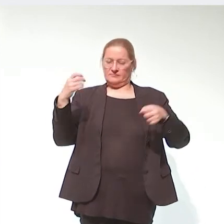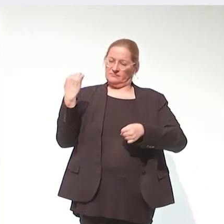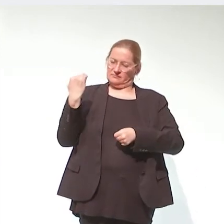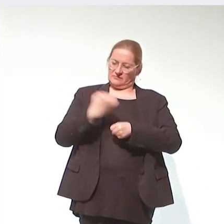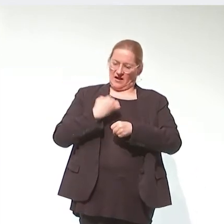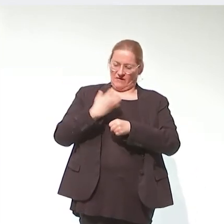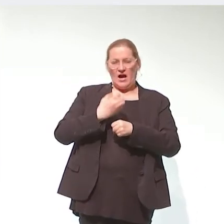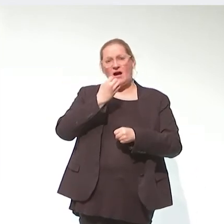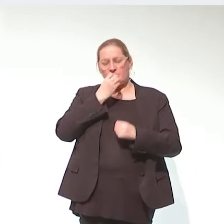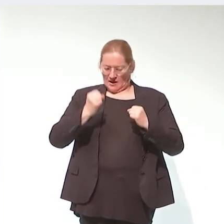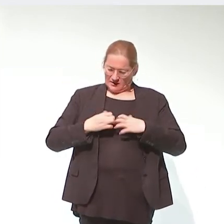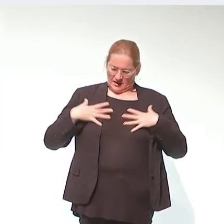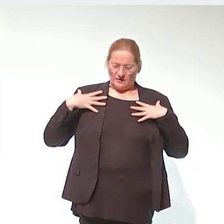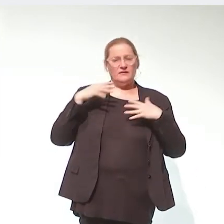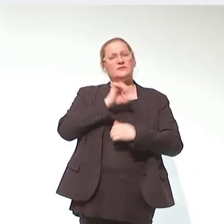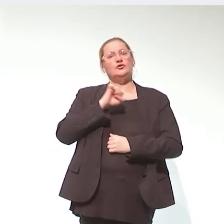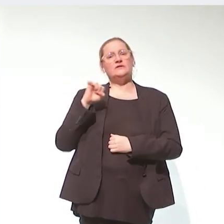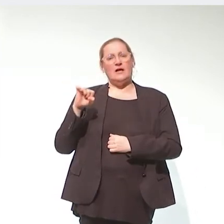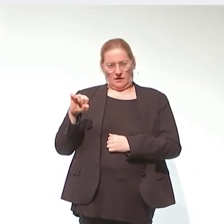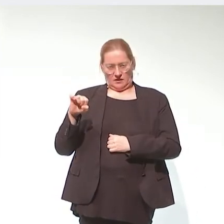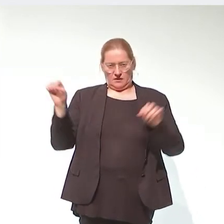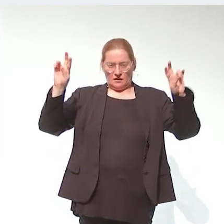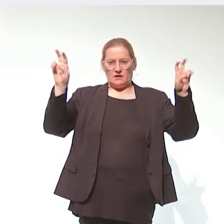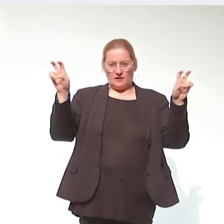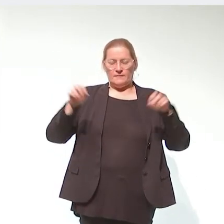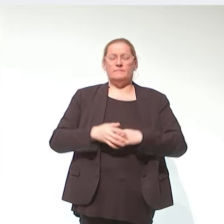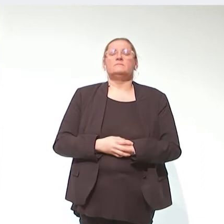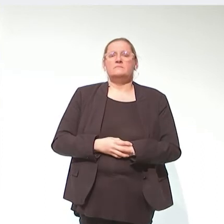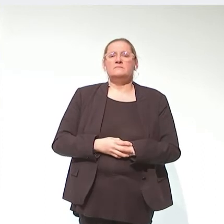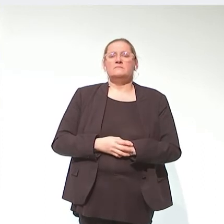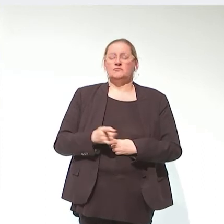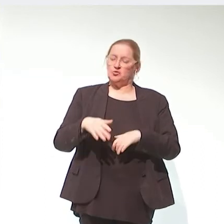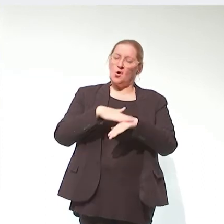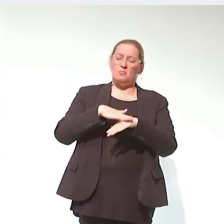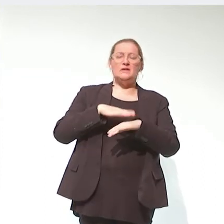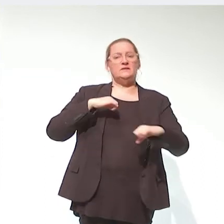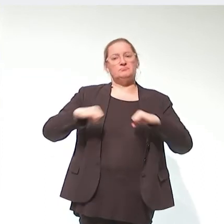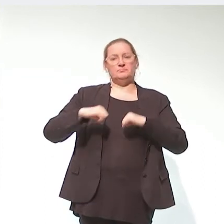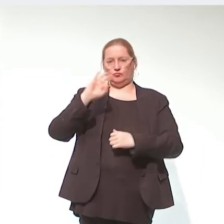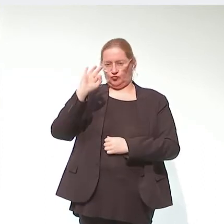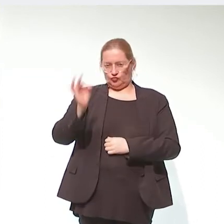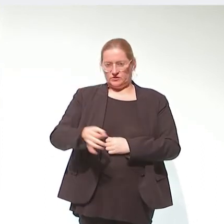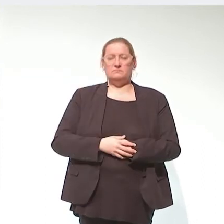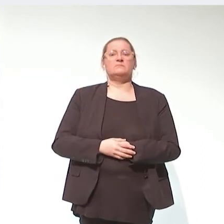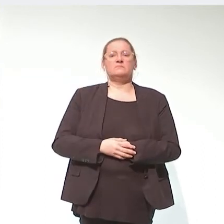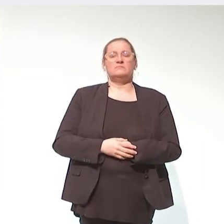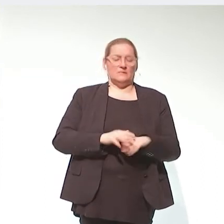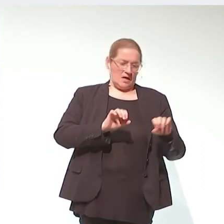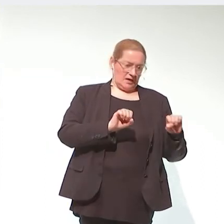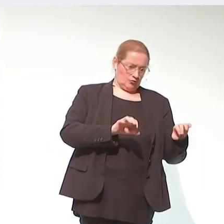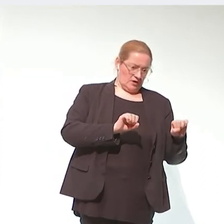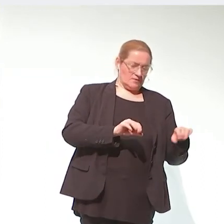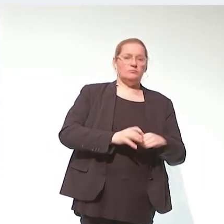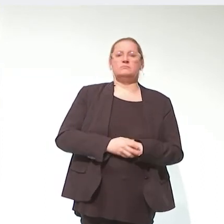has the employment policy and the transition of students from training to employment implemented by